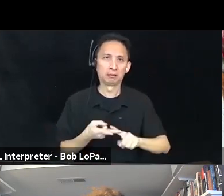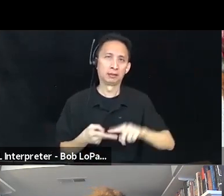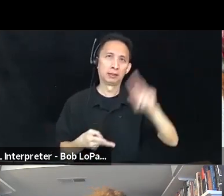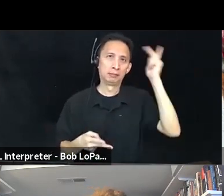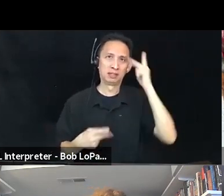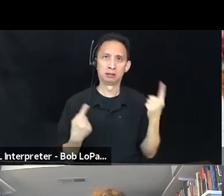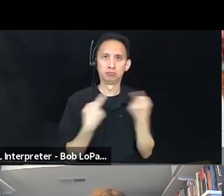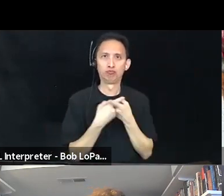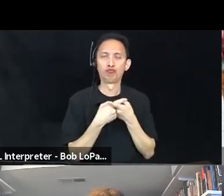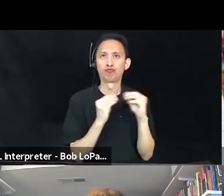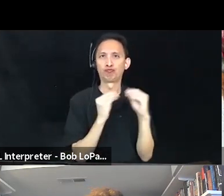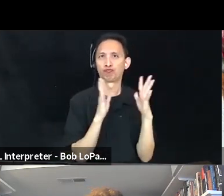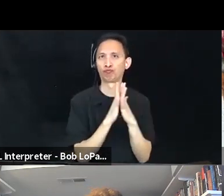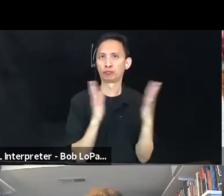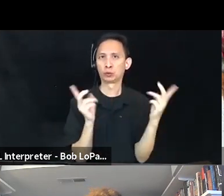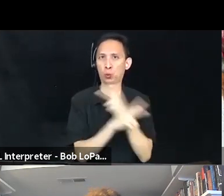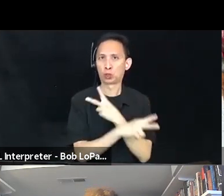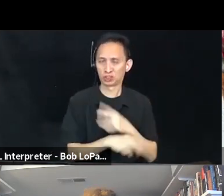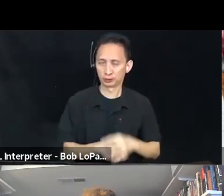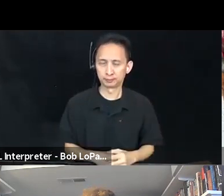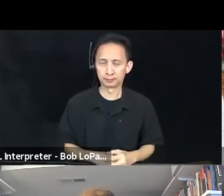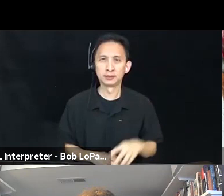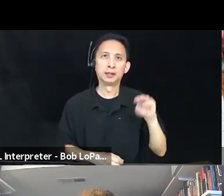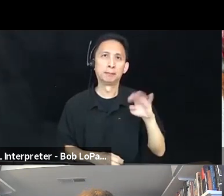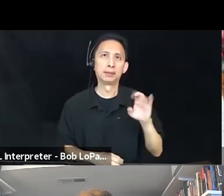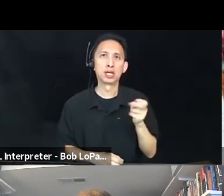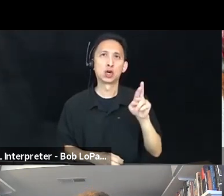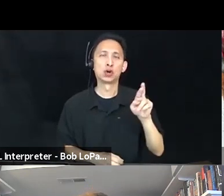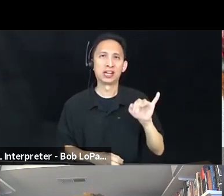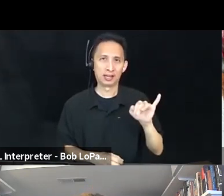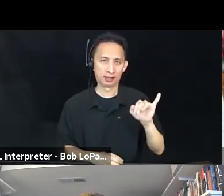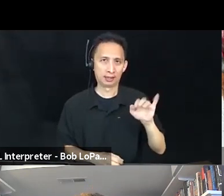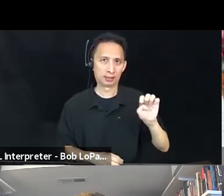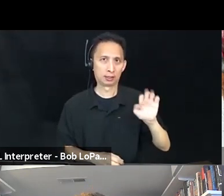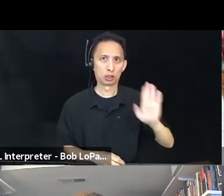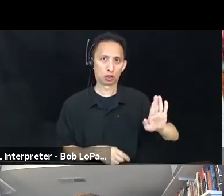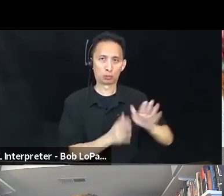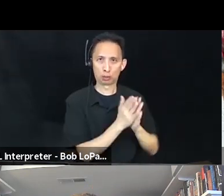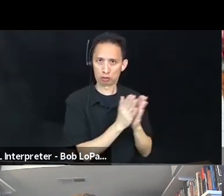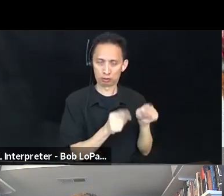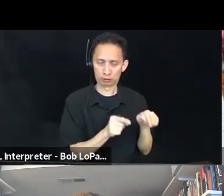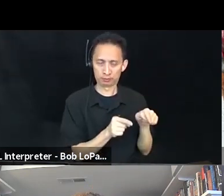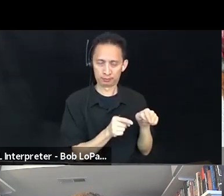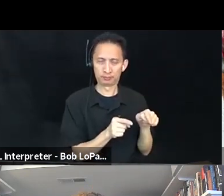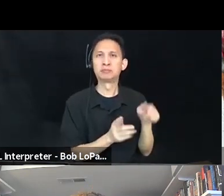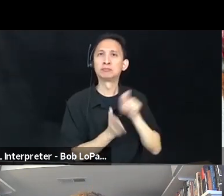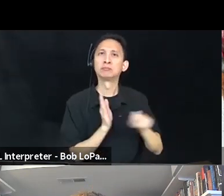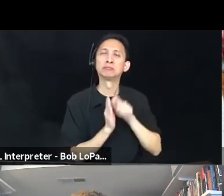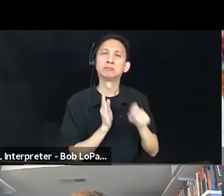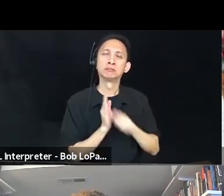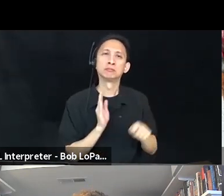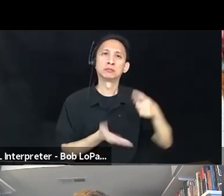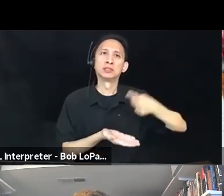conflicts. So McCurry's book, for instance, focuses largely on she focuses primarily